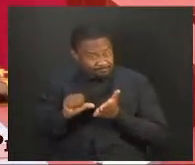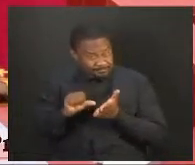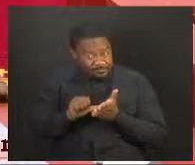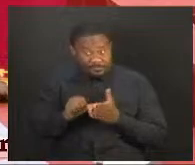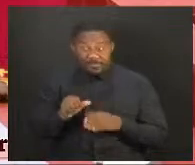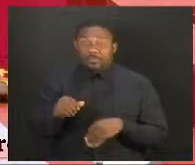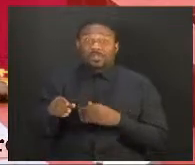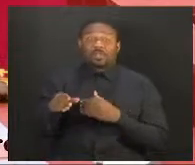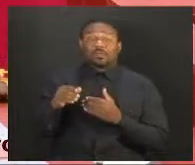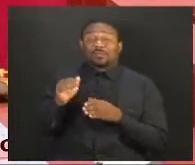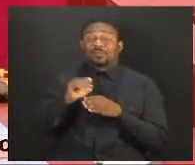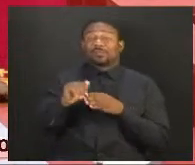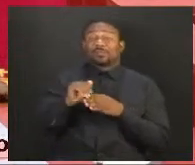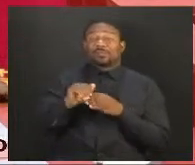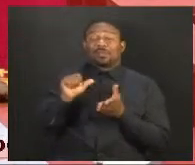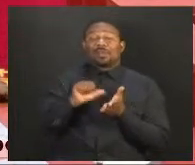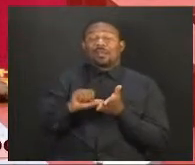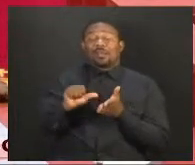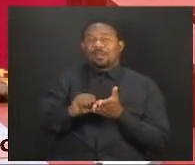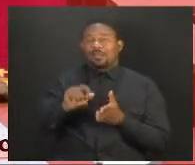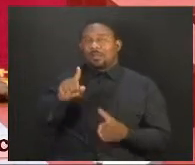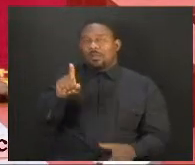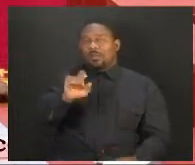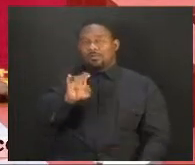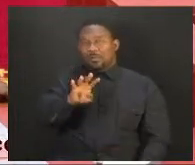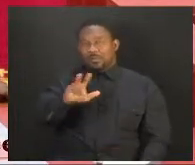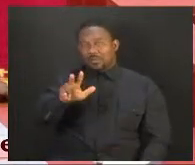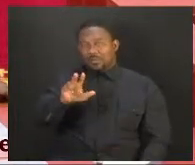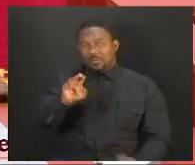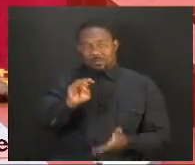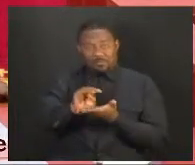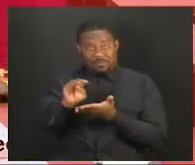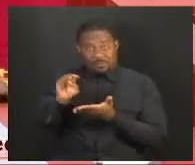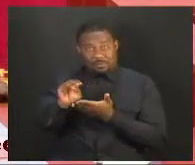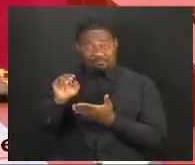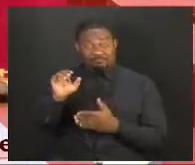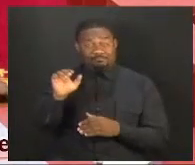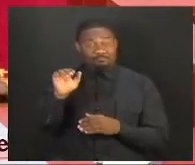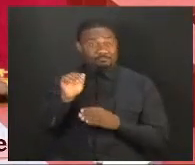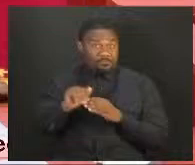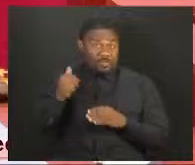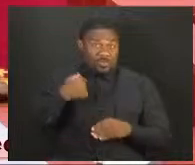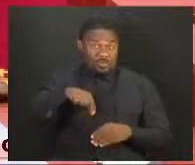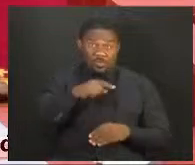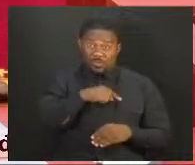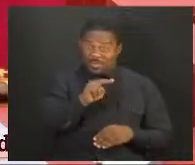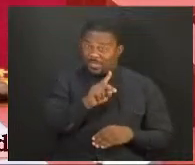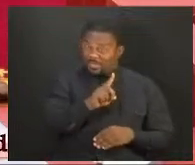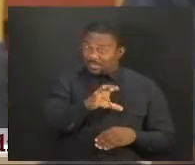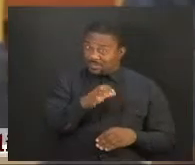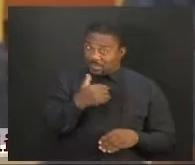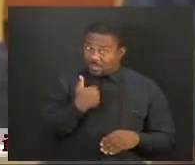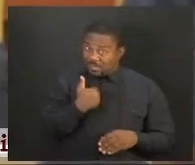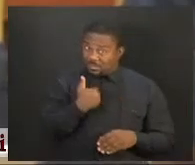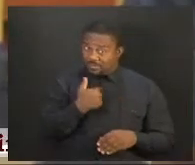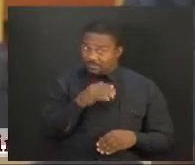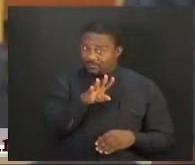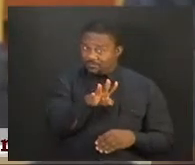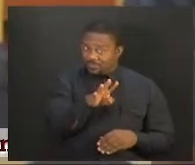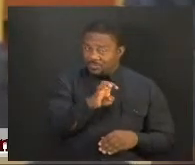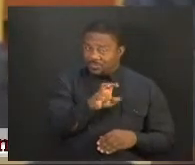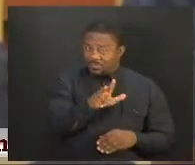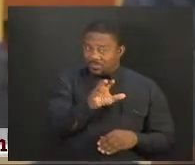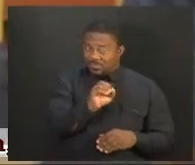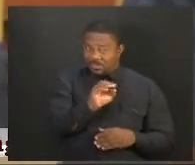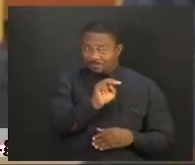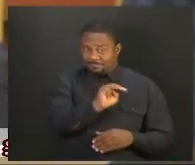account had an amount of 143 million Ghana cedis. Right, Honorable Speaker, when we were leaving office, the balance was 430